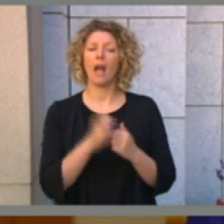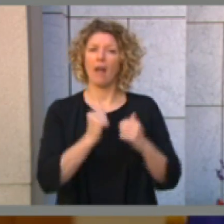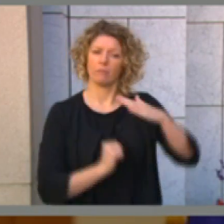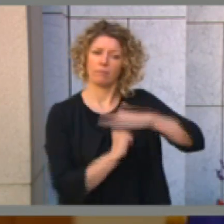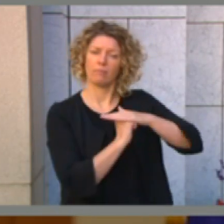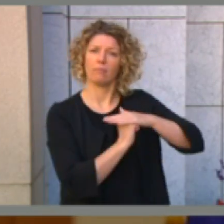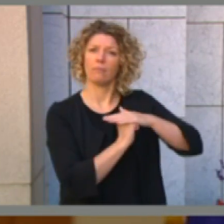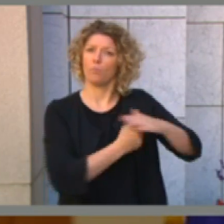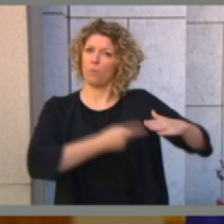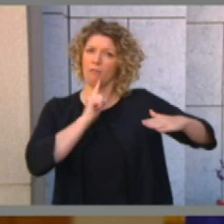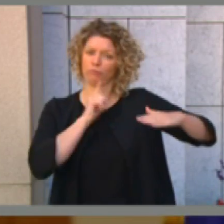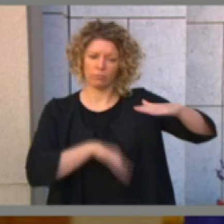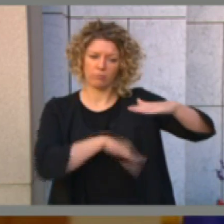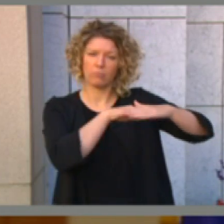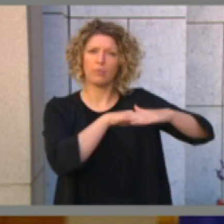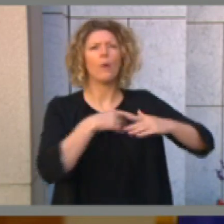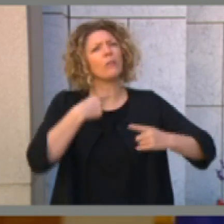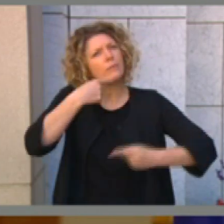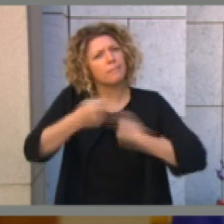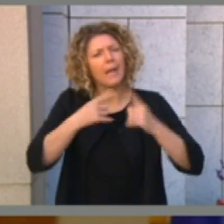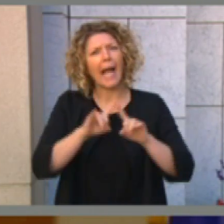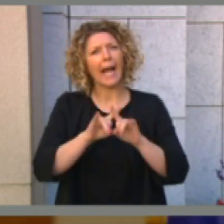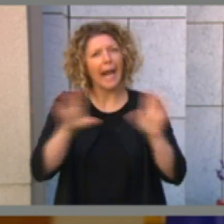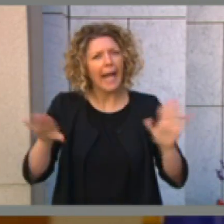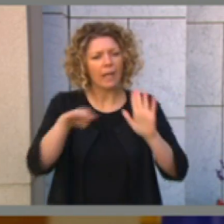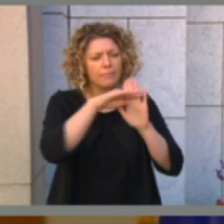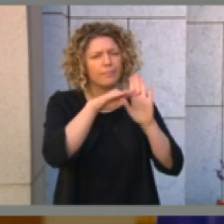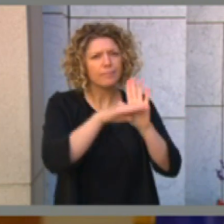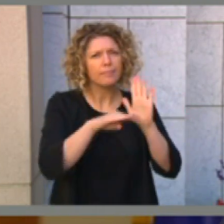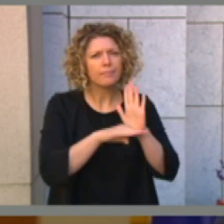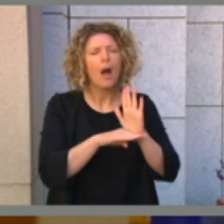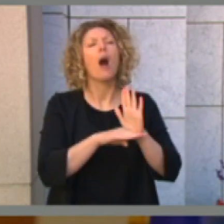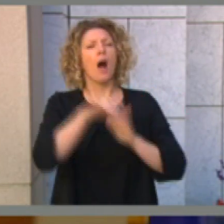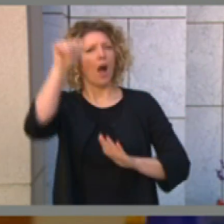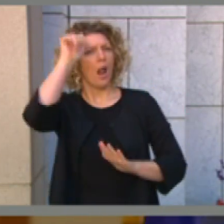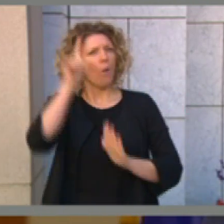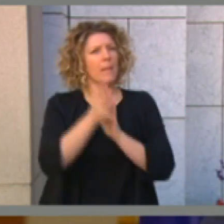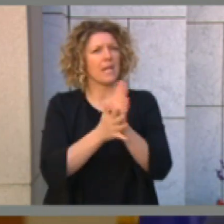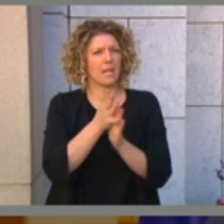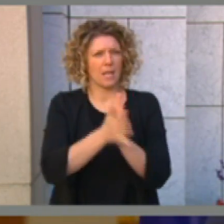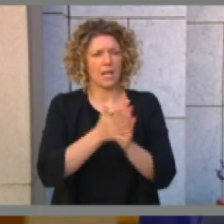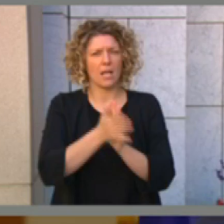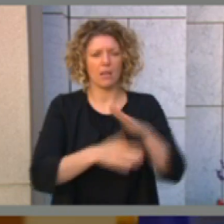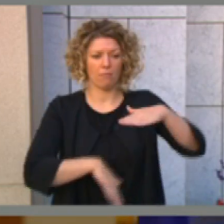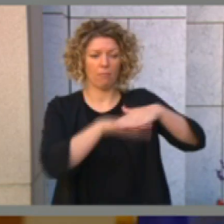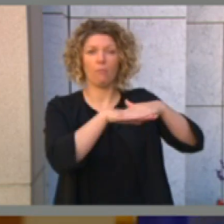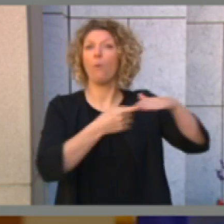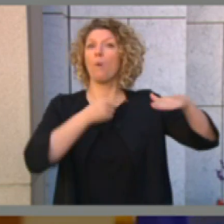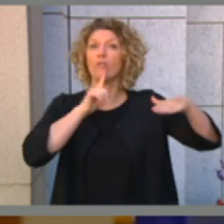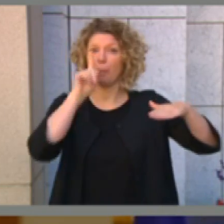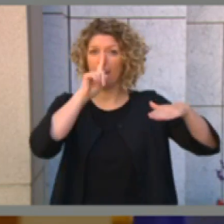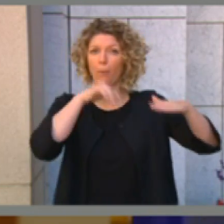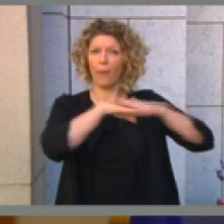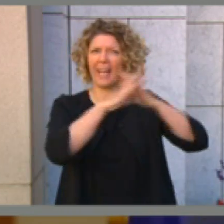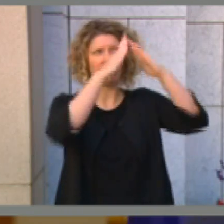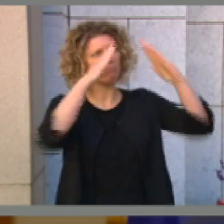then we need to be able to explain it and ensure that the rules are very clear for people to follow. We can put in place a rule for 100 indoors. It's